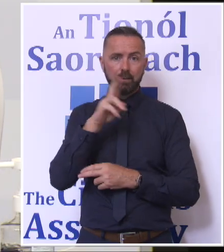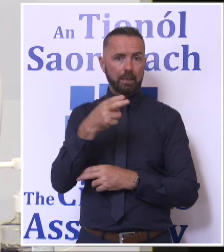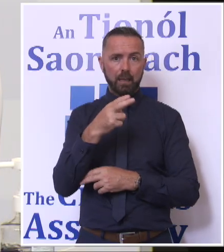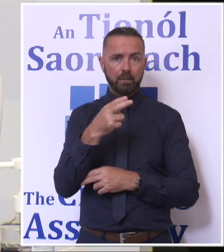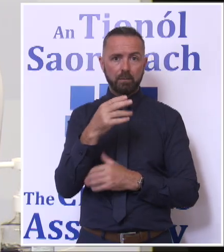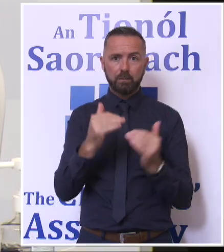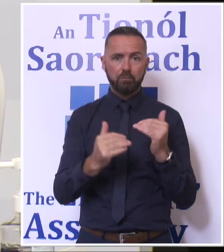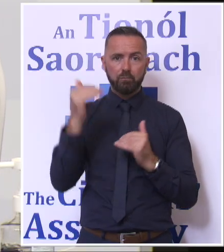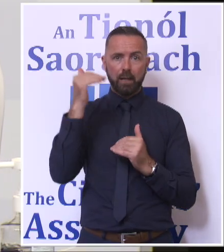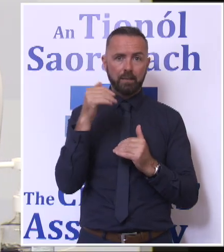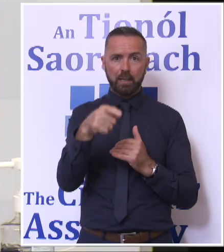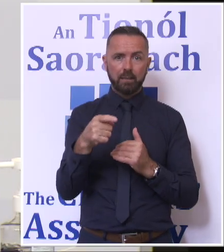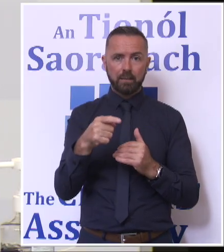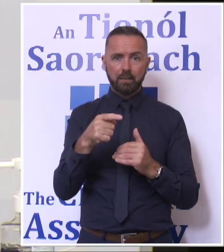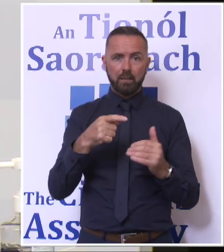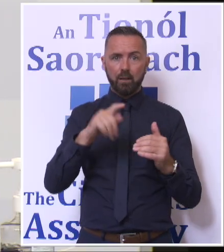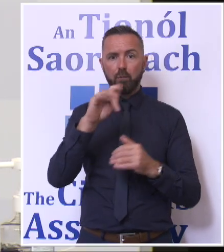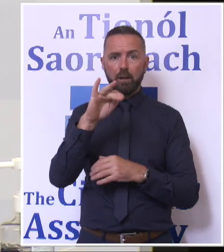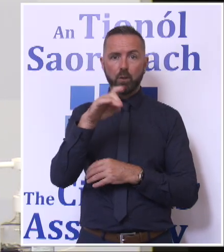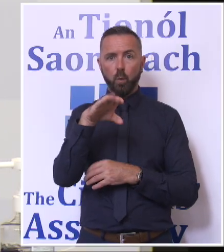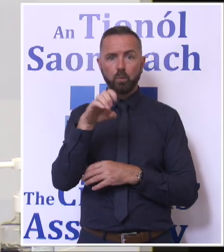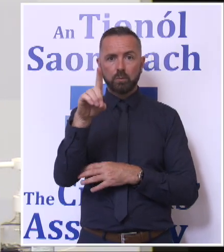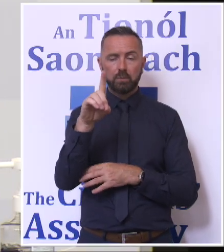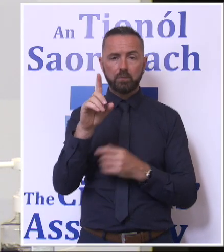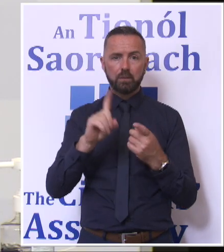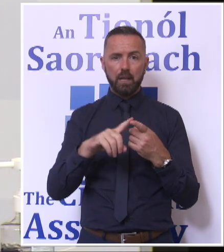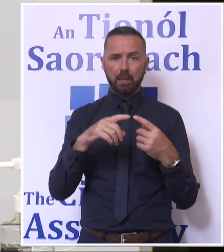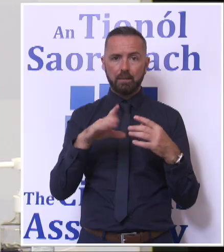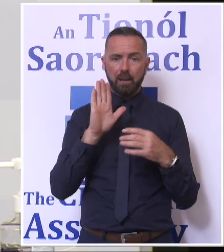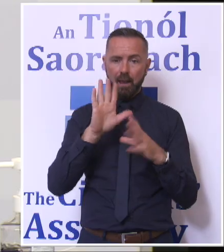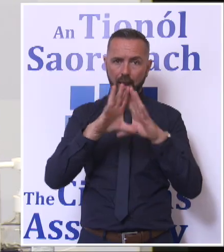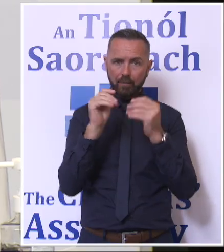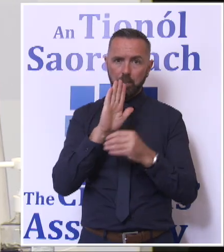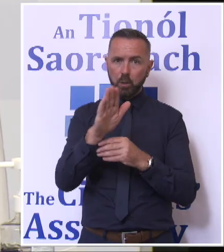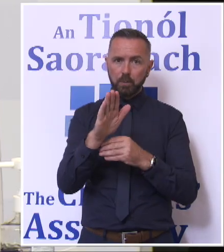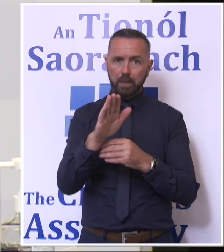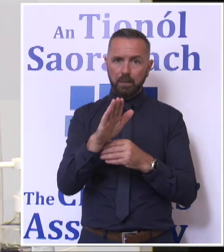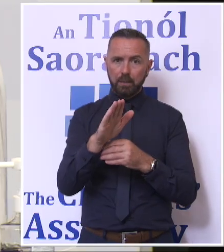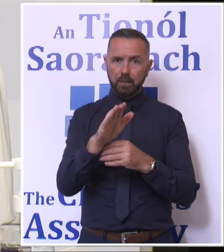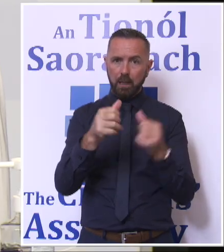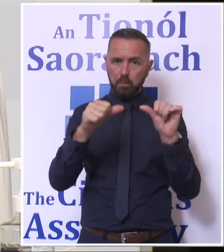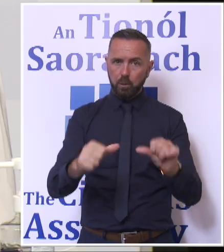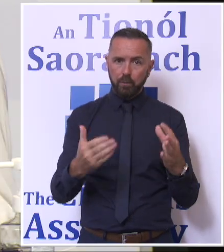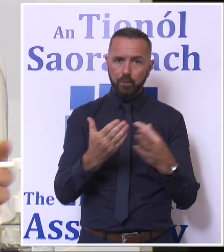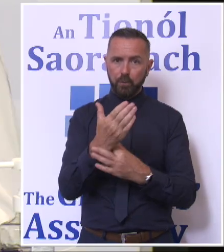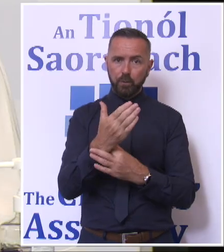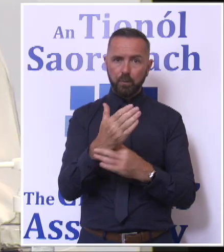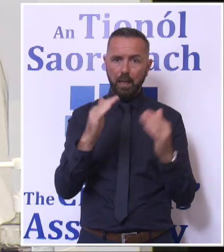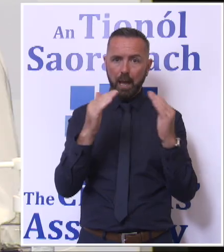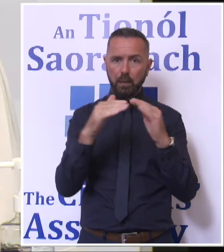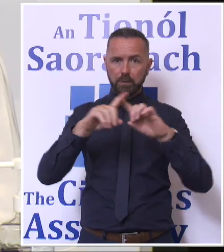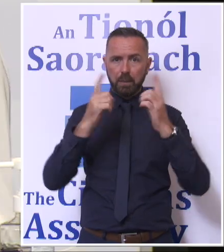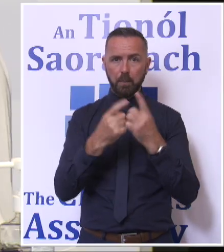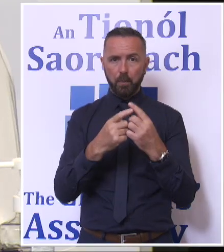housing delivery plans must be approved by the Department of Housing. And believe you me, that is a very laborious back and